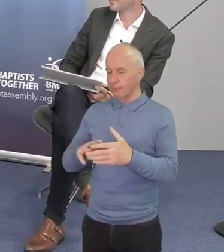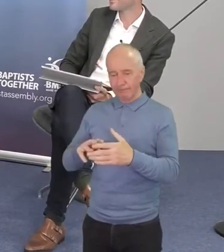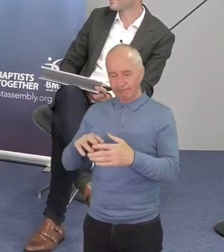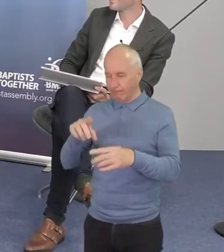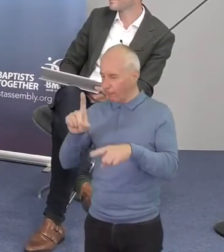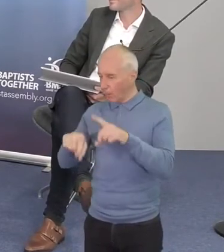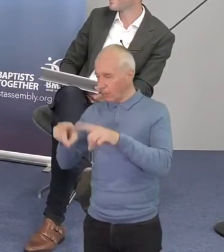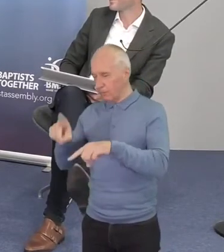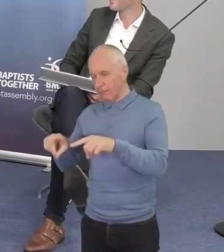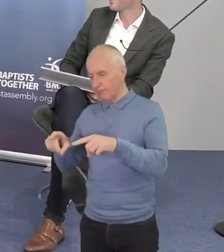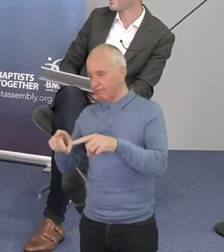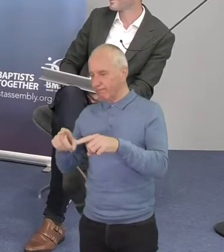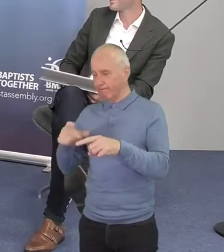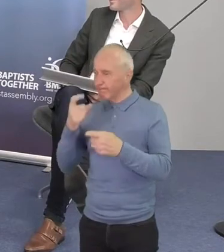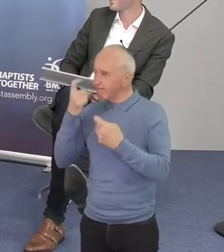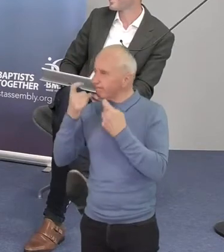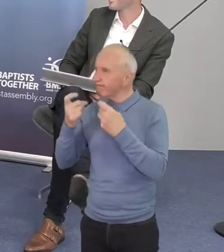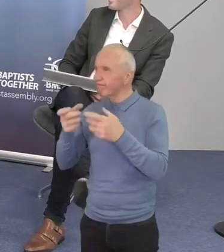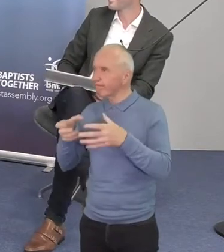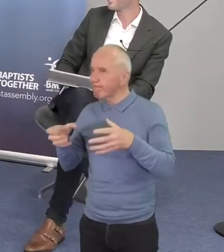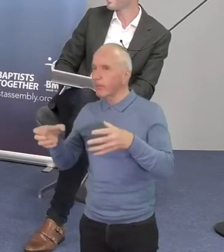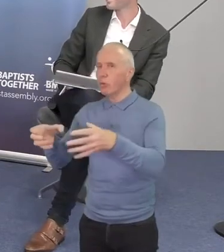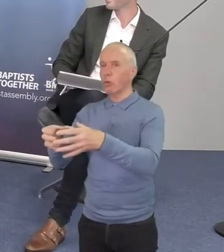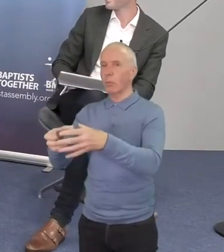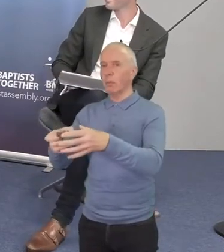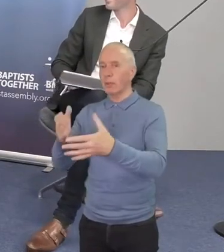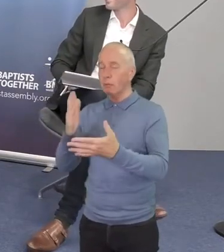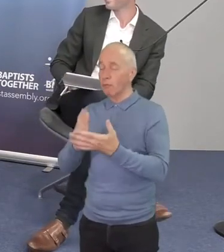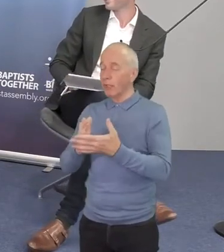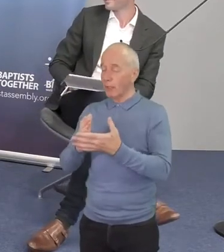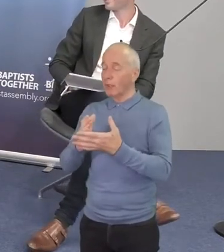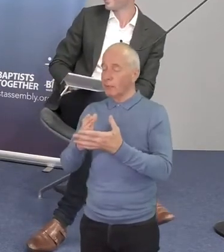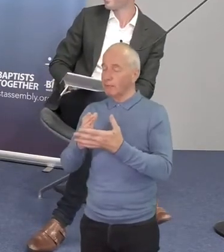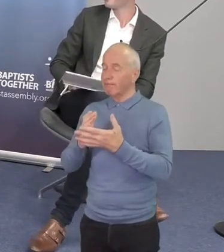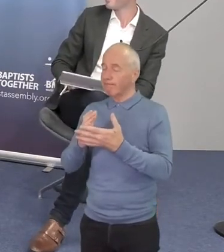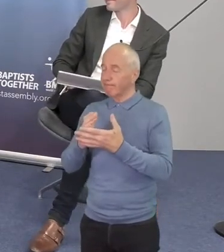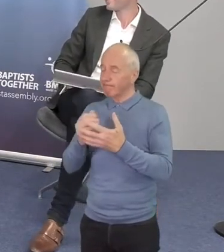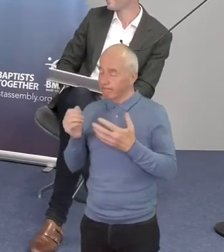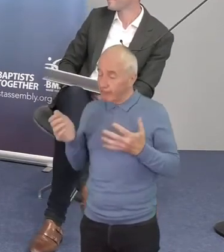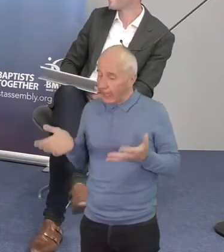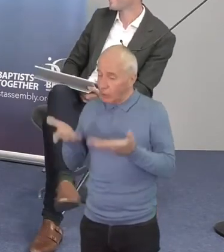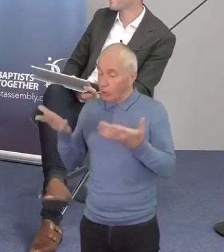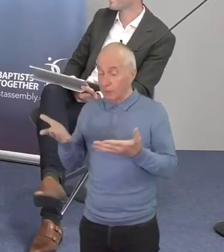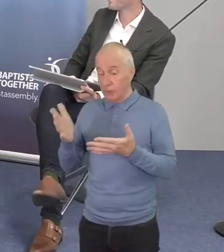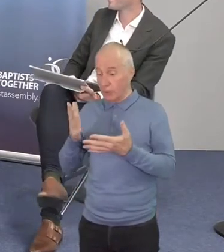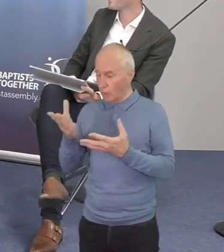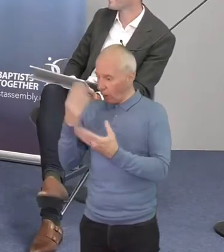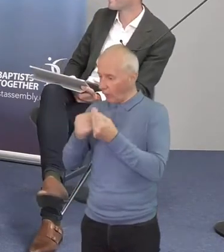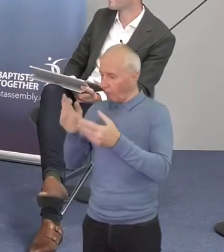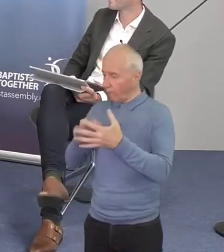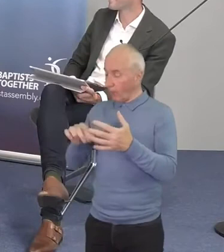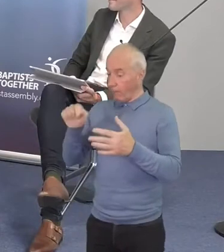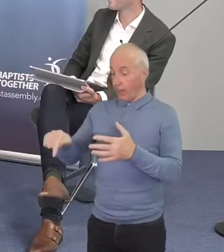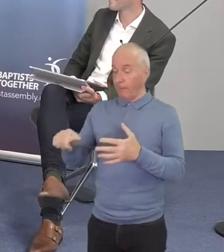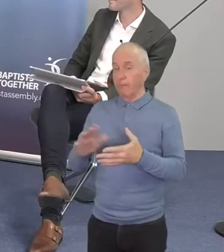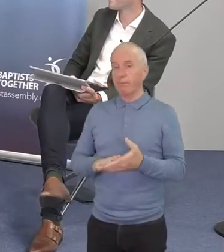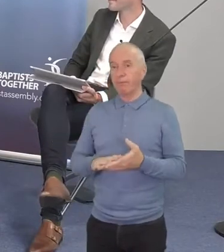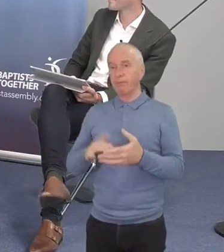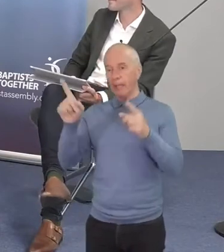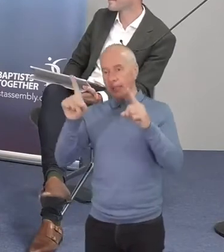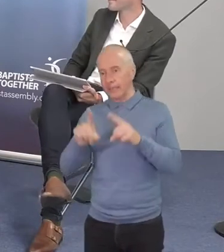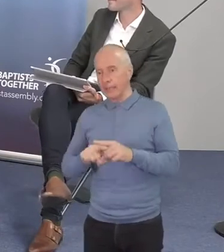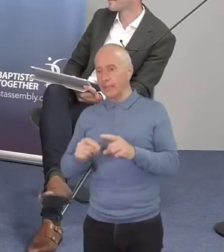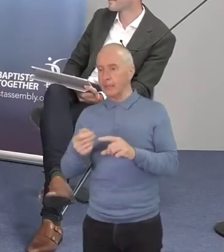multiplication group. So it is a real encouragement for us to learn from this movement, not only in India,